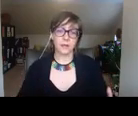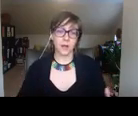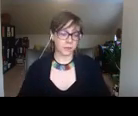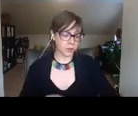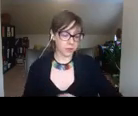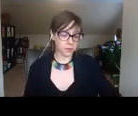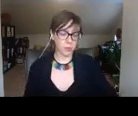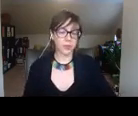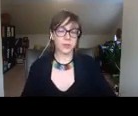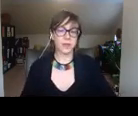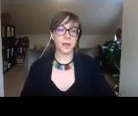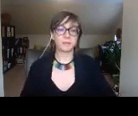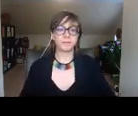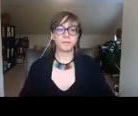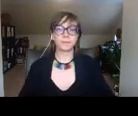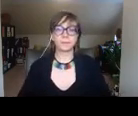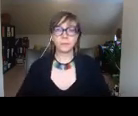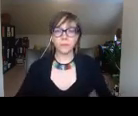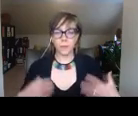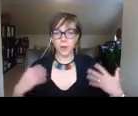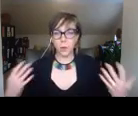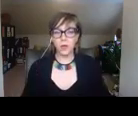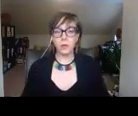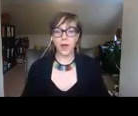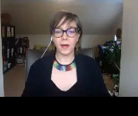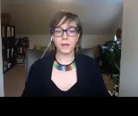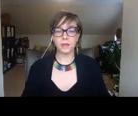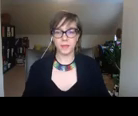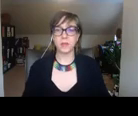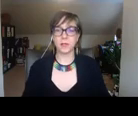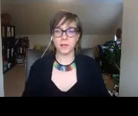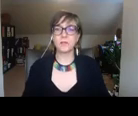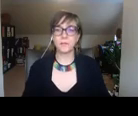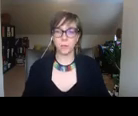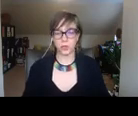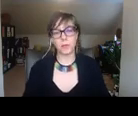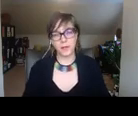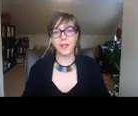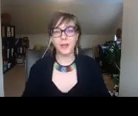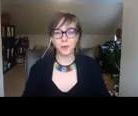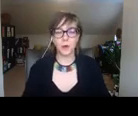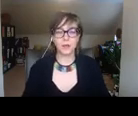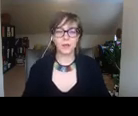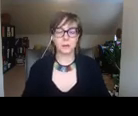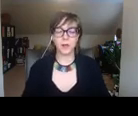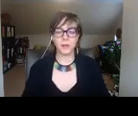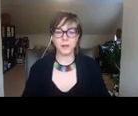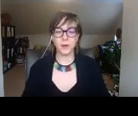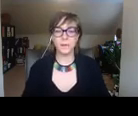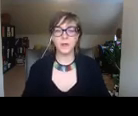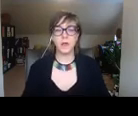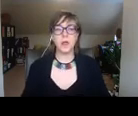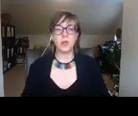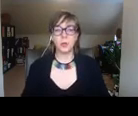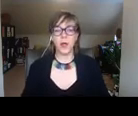idea of mindfulness, which is that when you have a stimulus, which can be negative or positive,